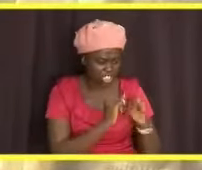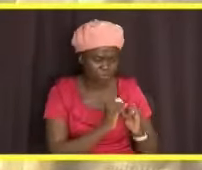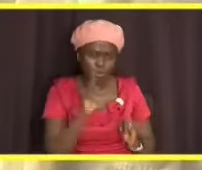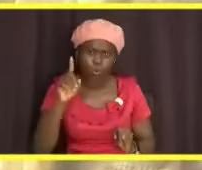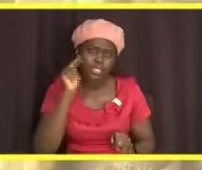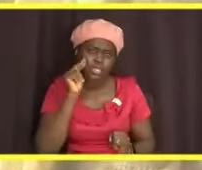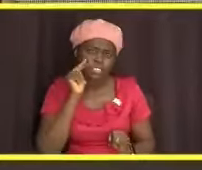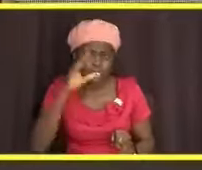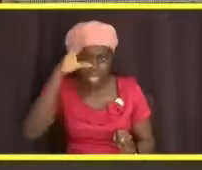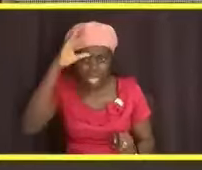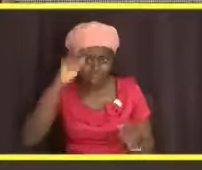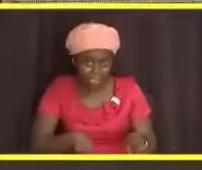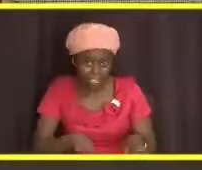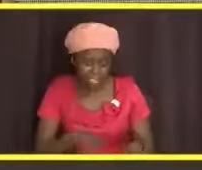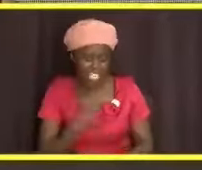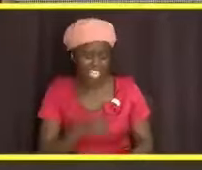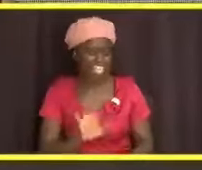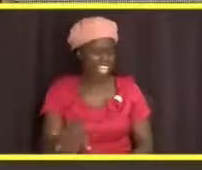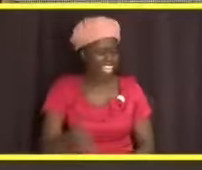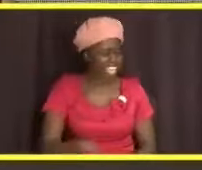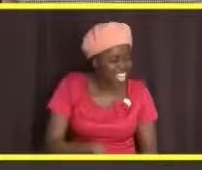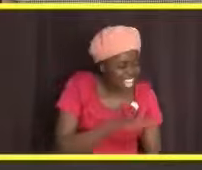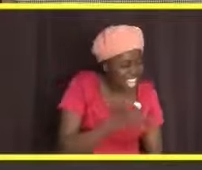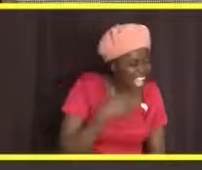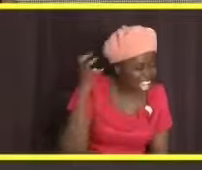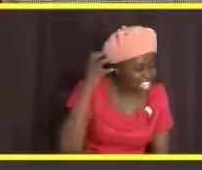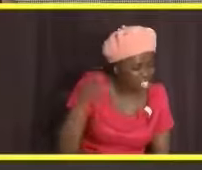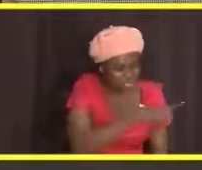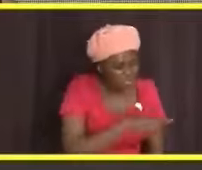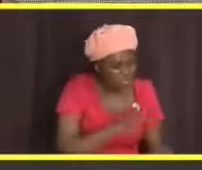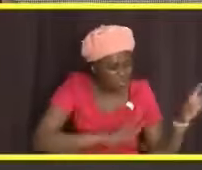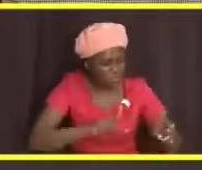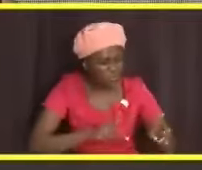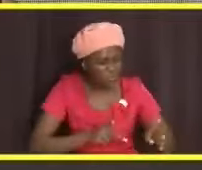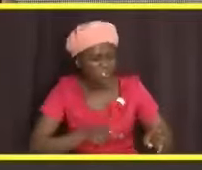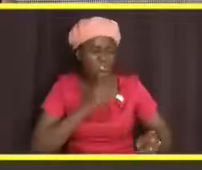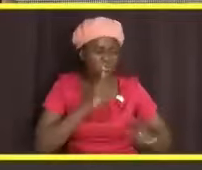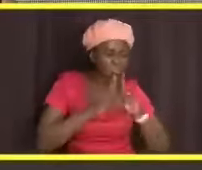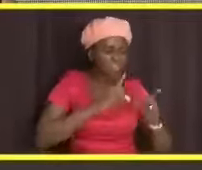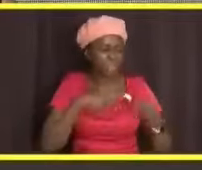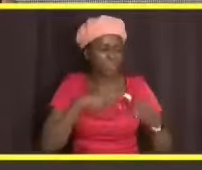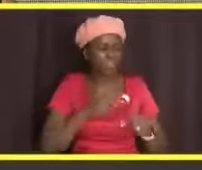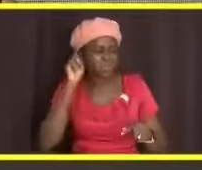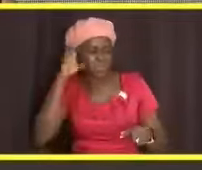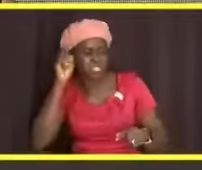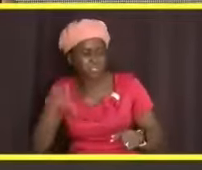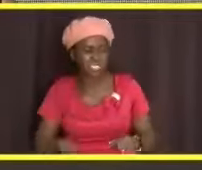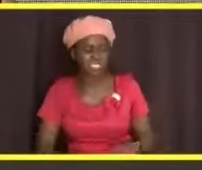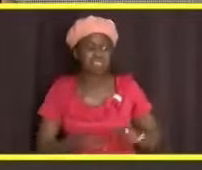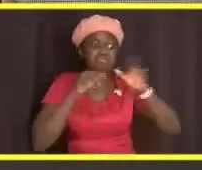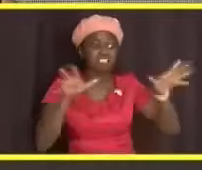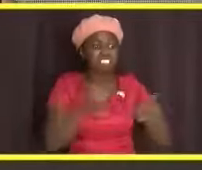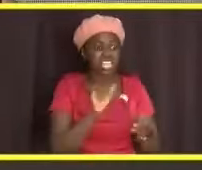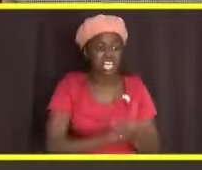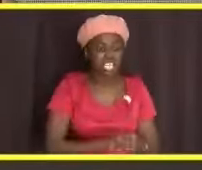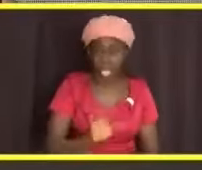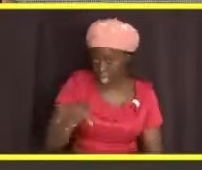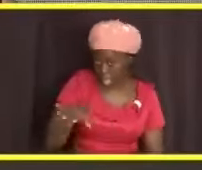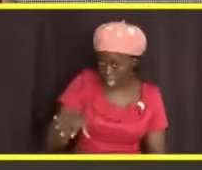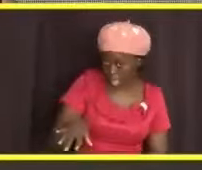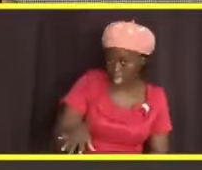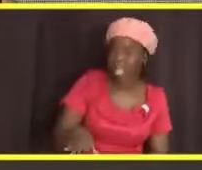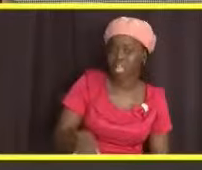Nigerian. I said, "Hey, you people talk about witches and wizards. There's nothing like that." The Nigerian said, "Thank God you are saying it in